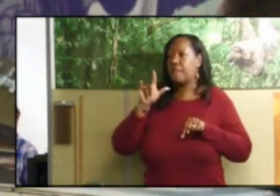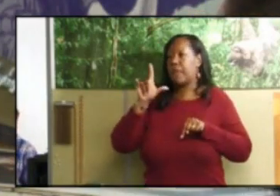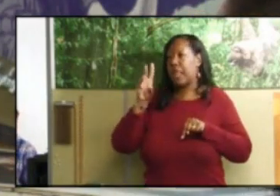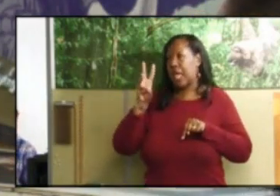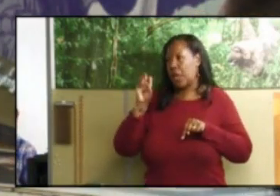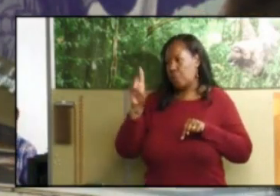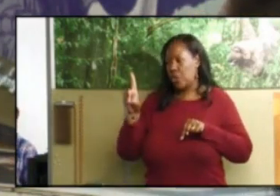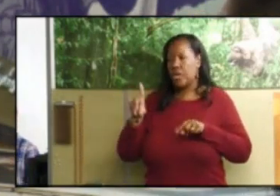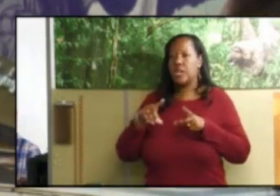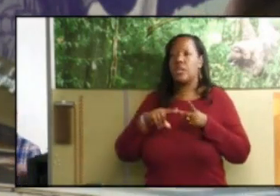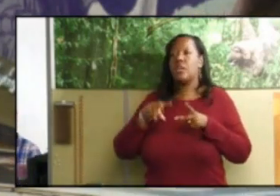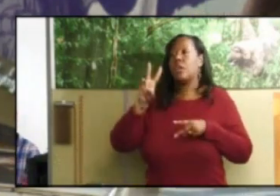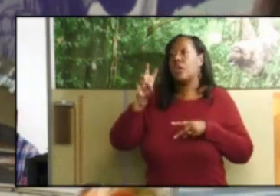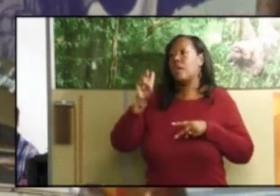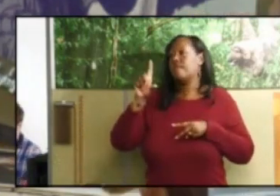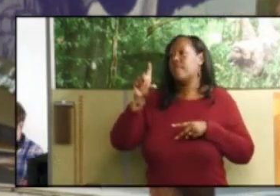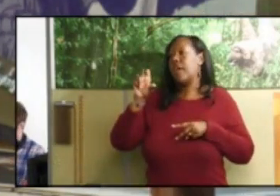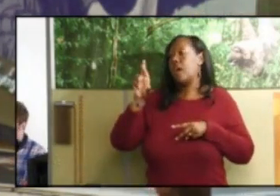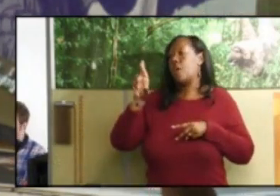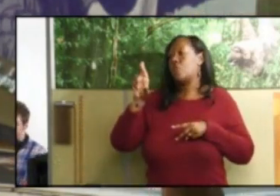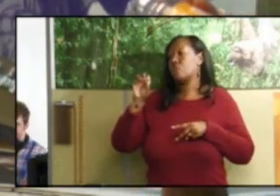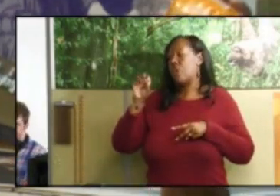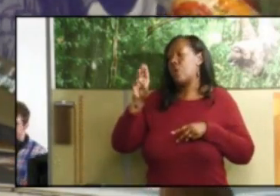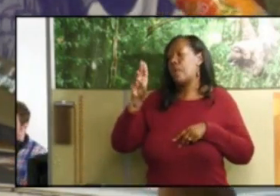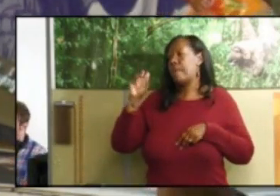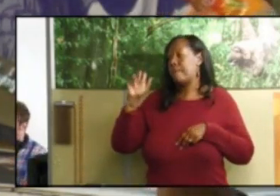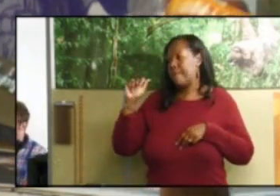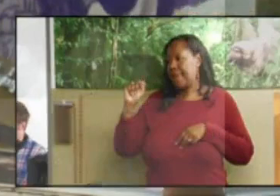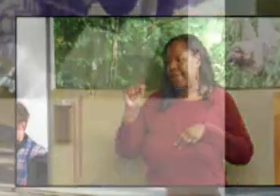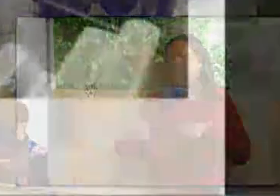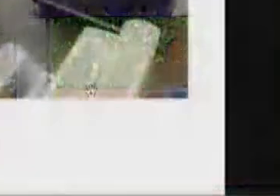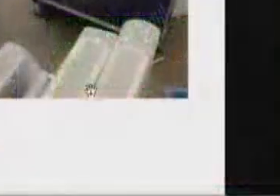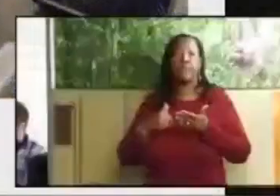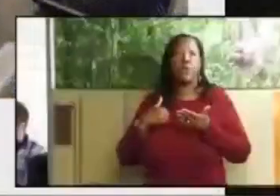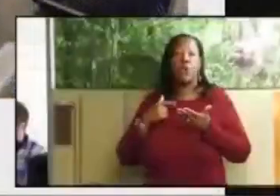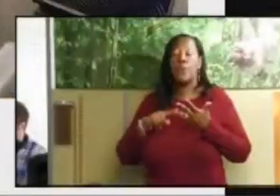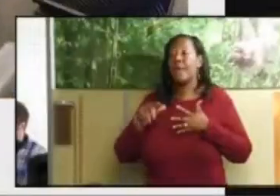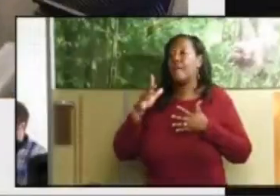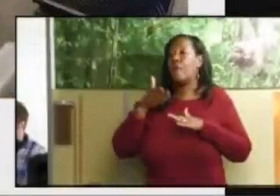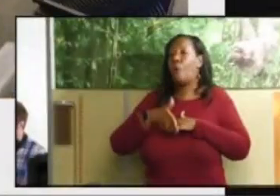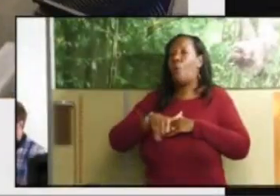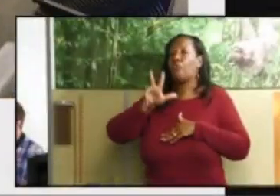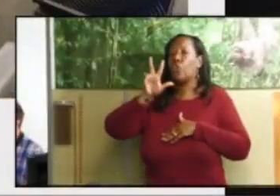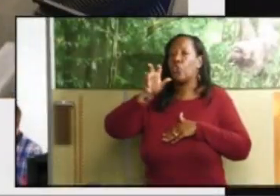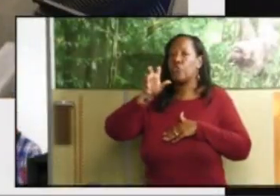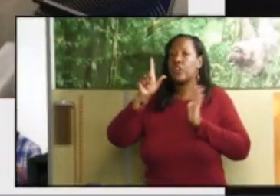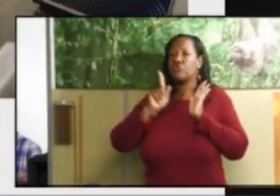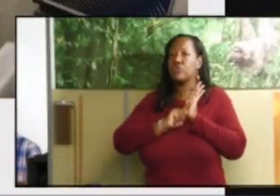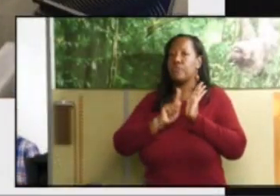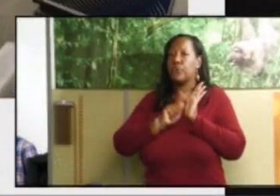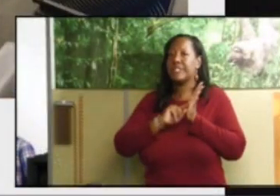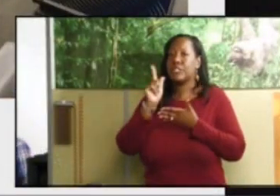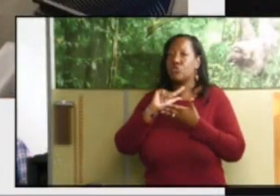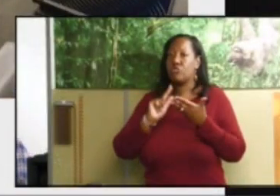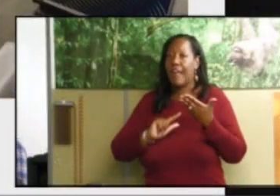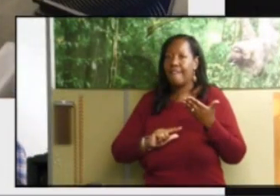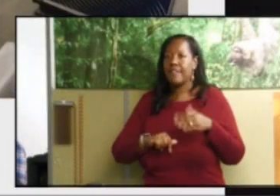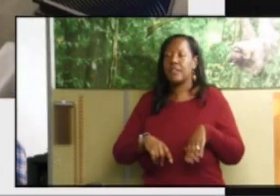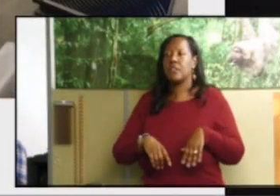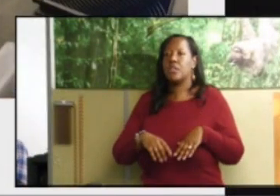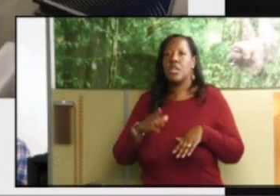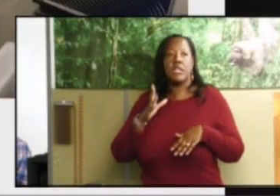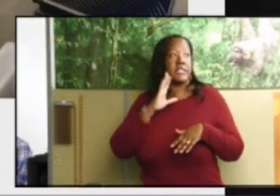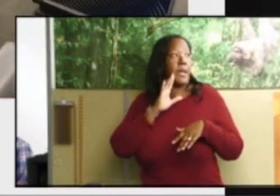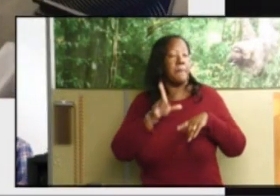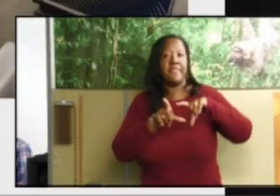Valchromat components to make up the show. About 300 printed graphics. That includes like some of the structural panels that are